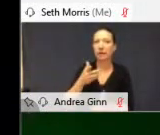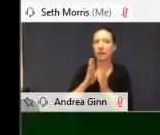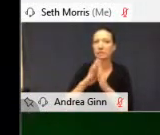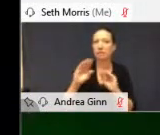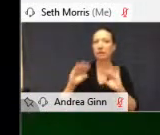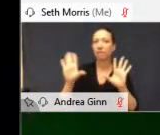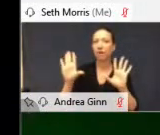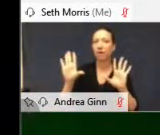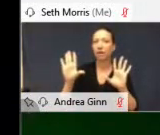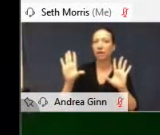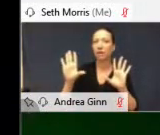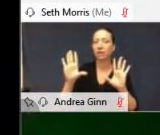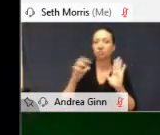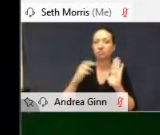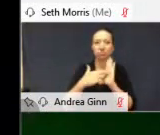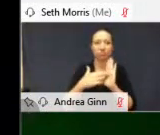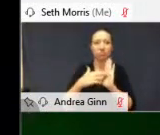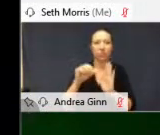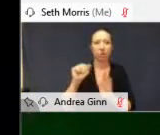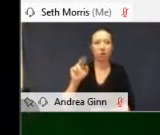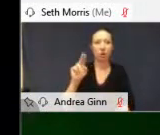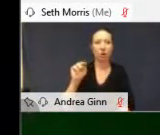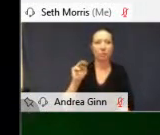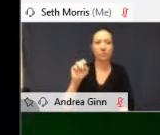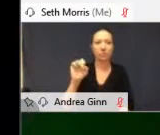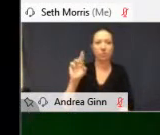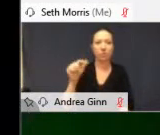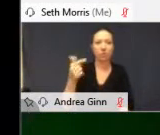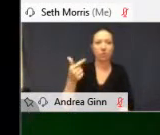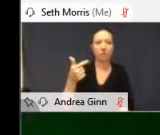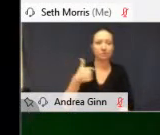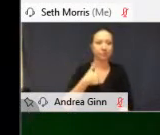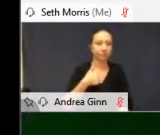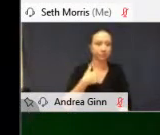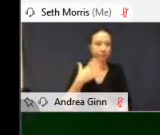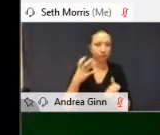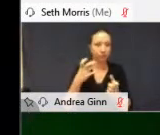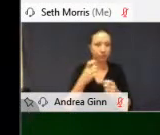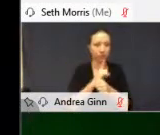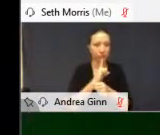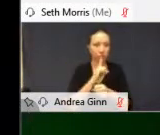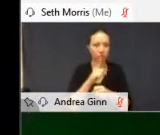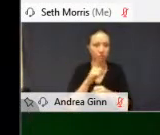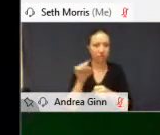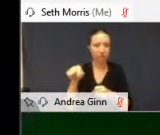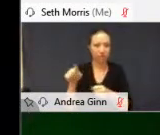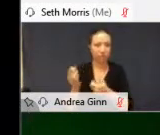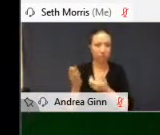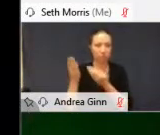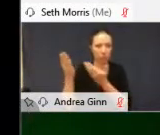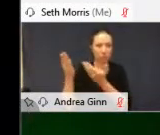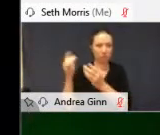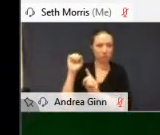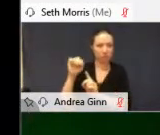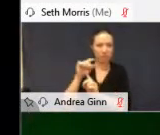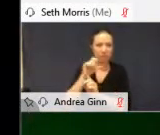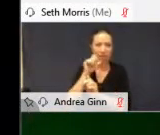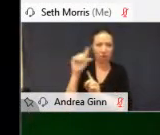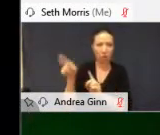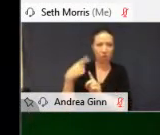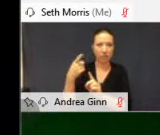Absolutely, yeah, go ahead. Okay, I just want to make sure that what we're talking about in these proposals is not just premium